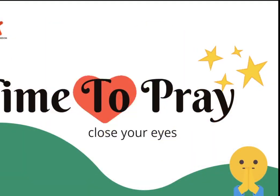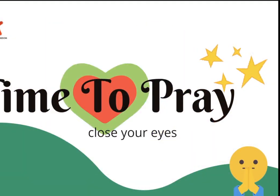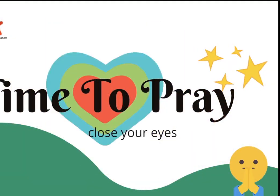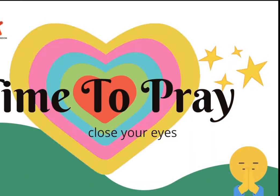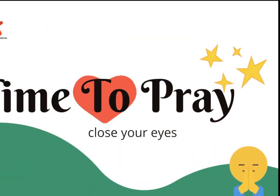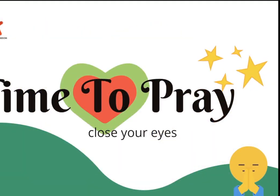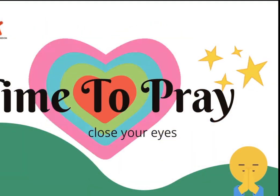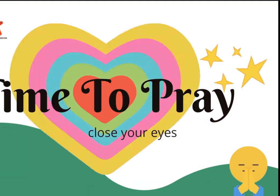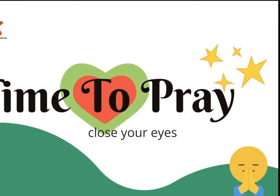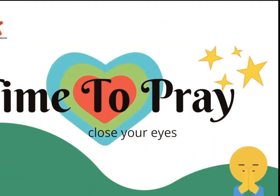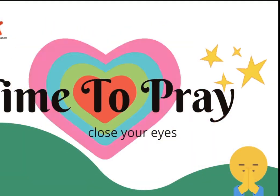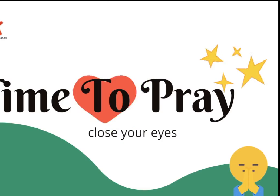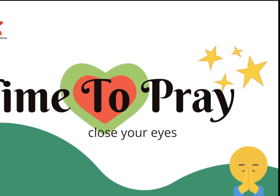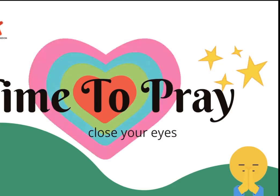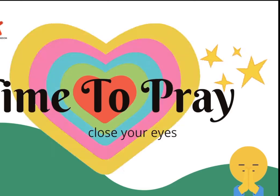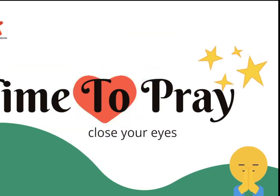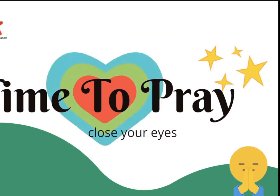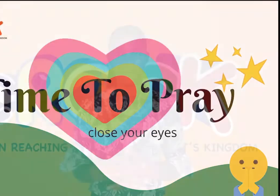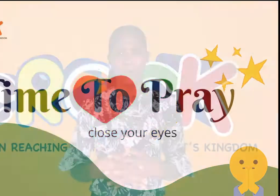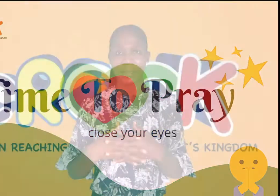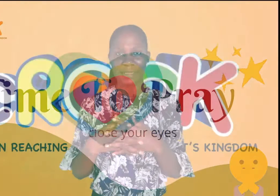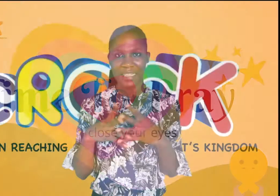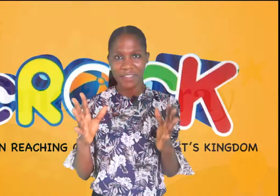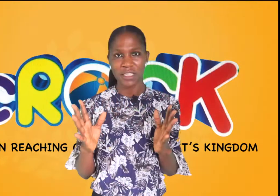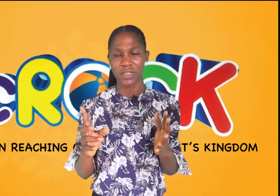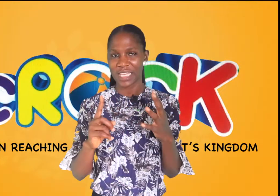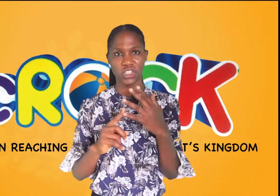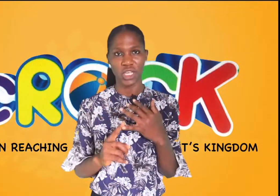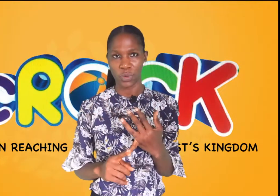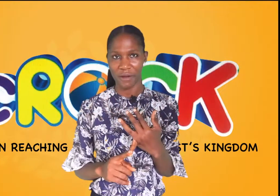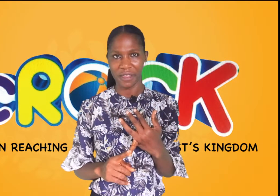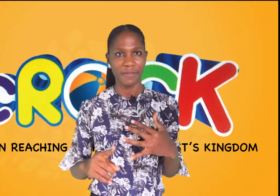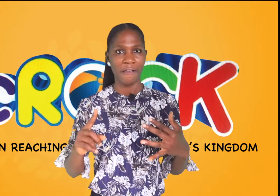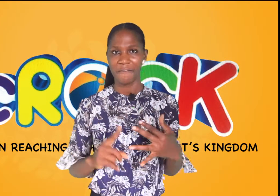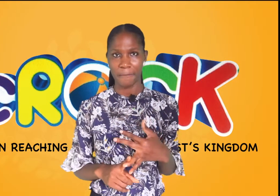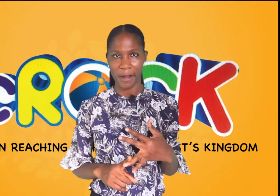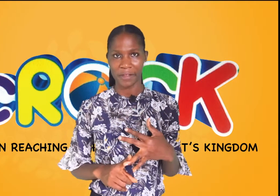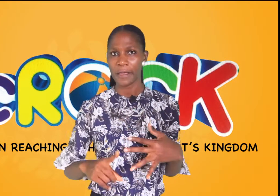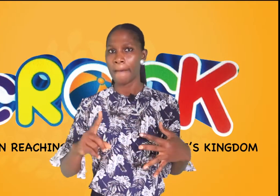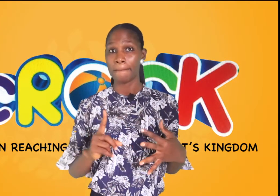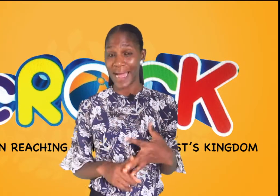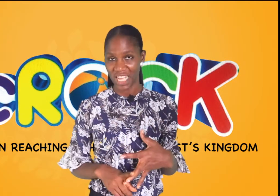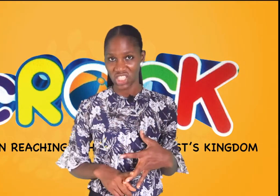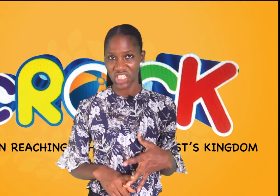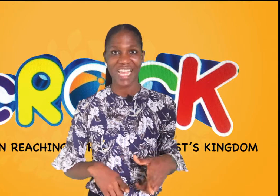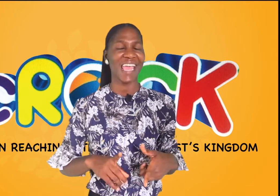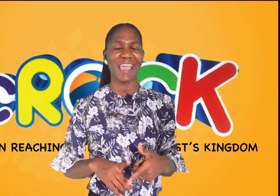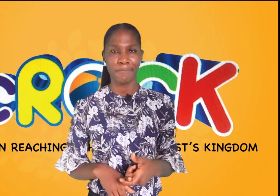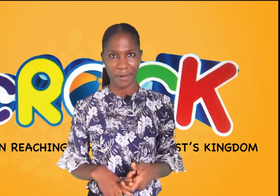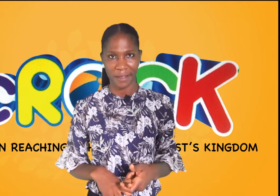prayer. Father, we thank you for lifting us in January, February,